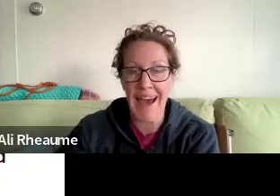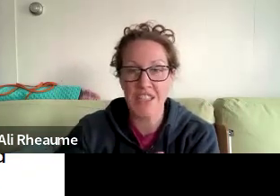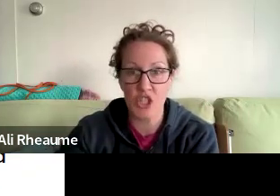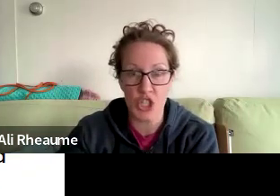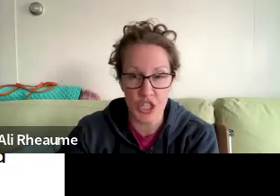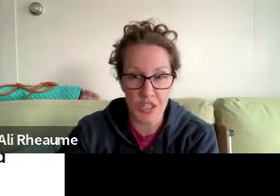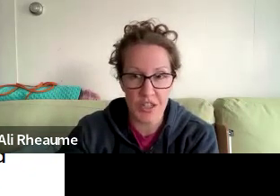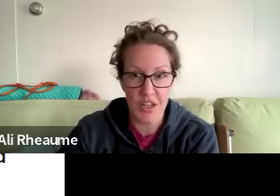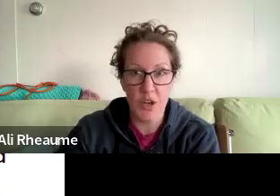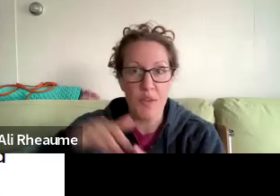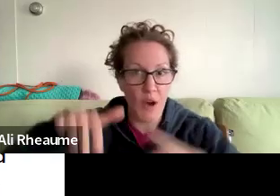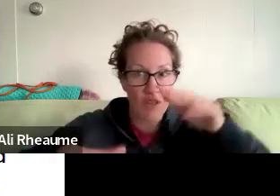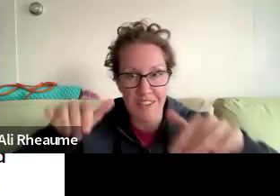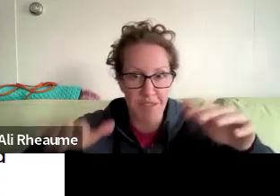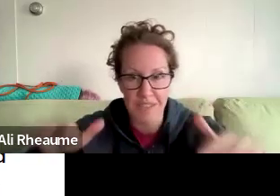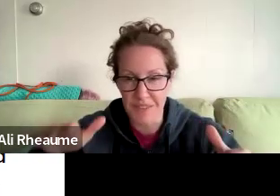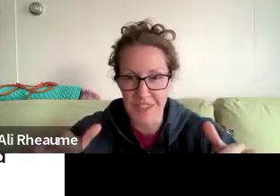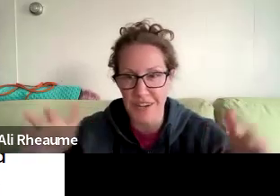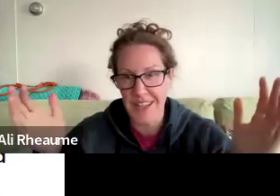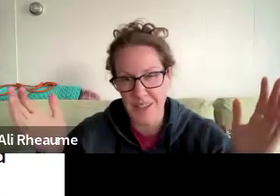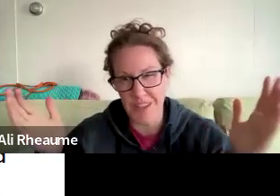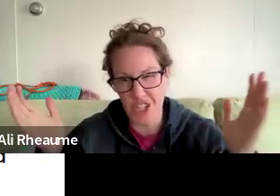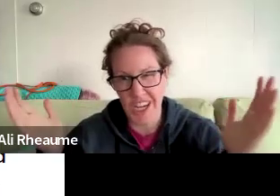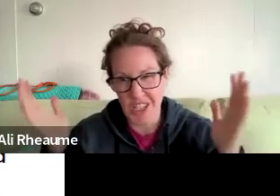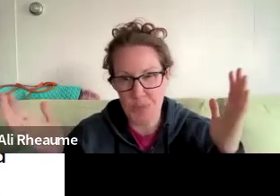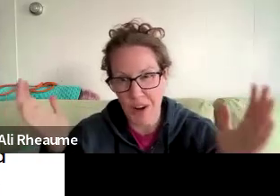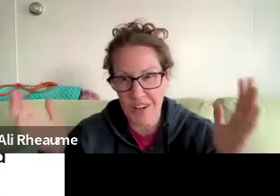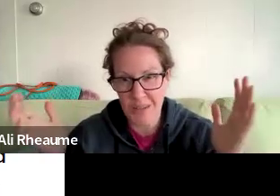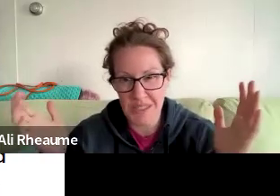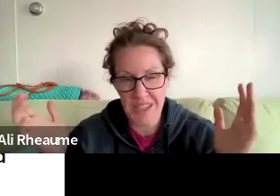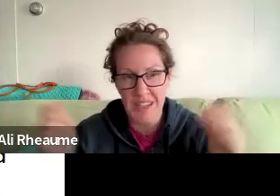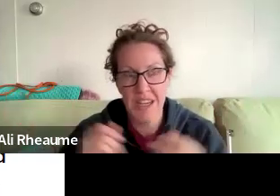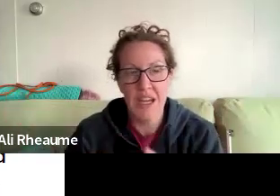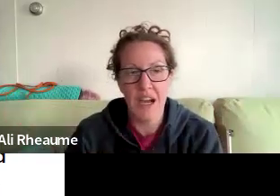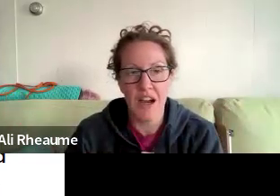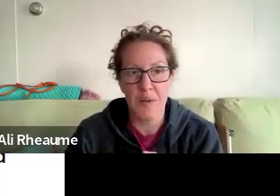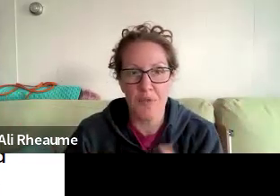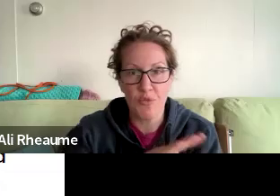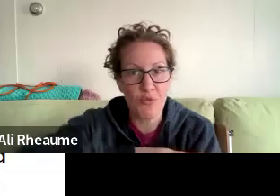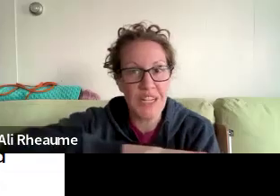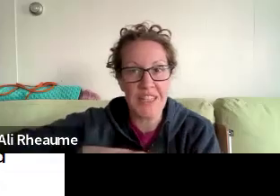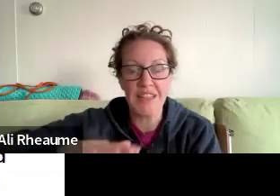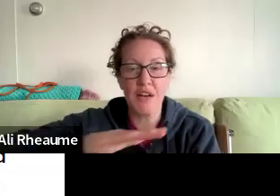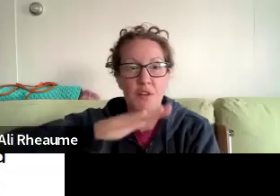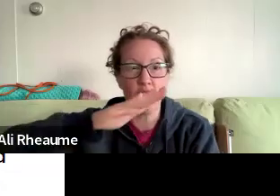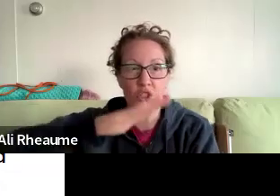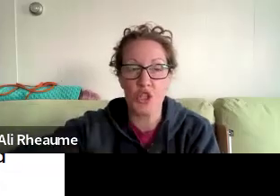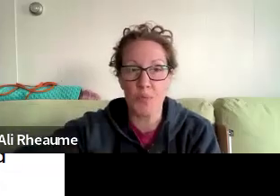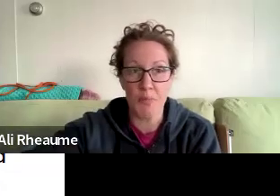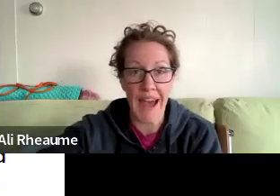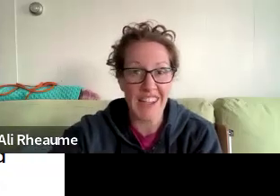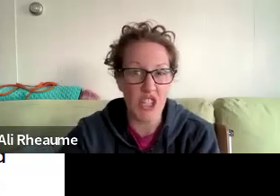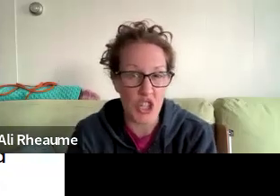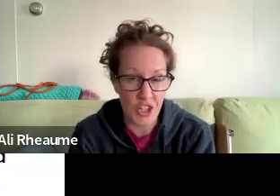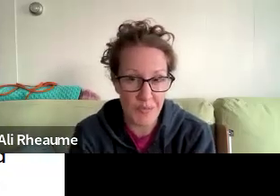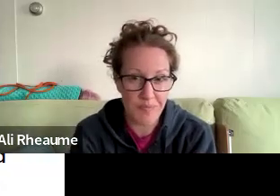very packed dirt without tons of divots, right? That's where the change part comes in. Really level,